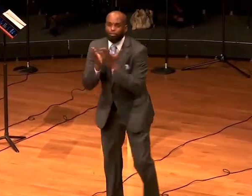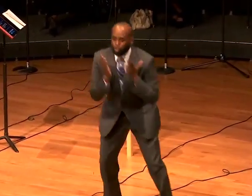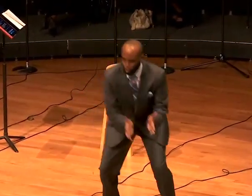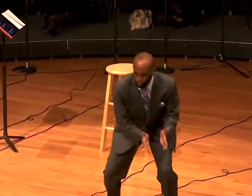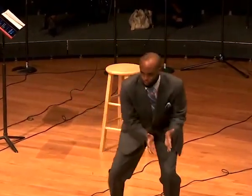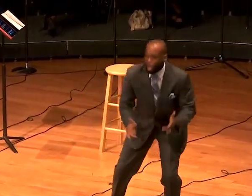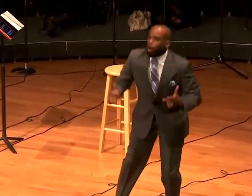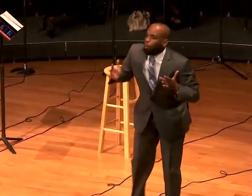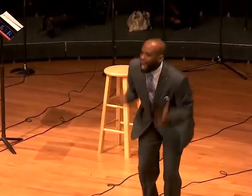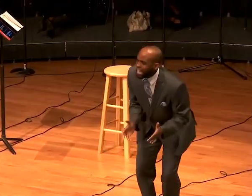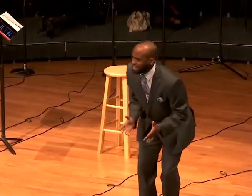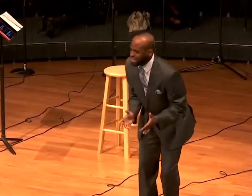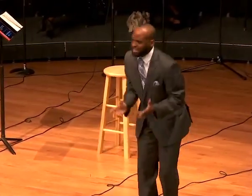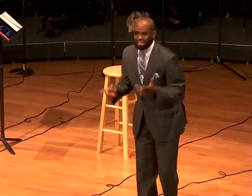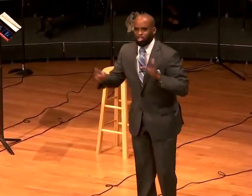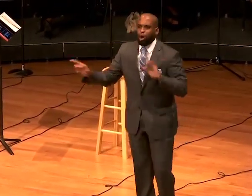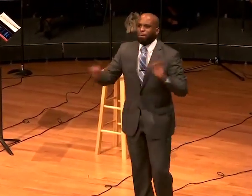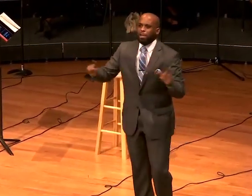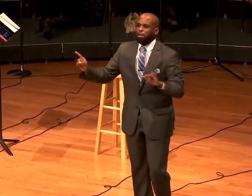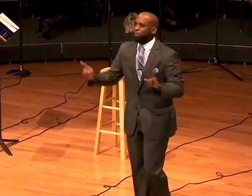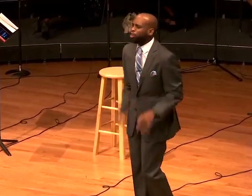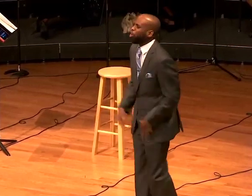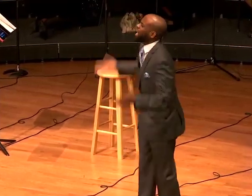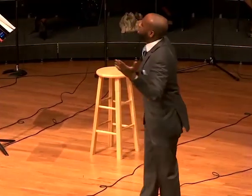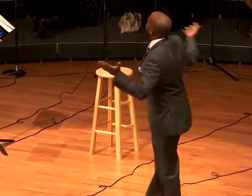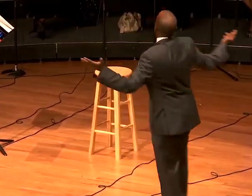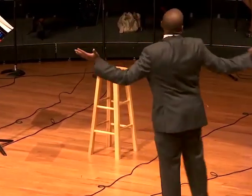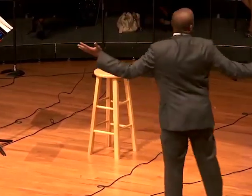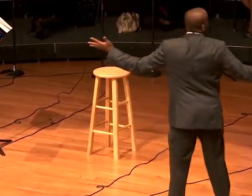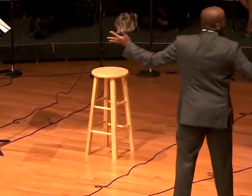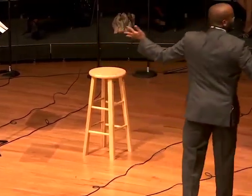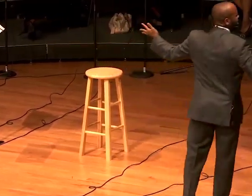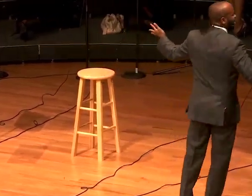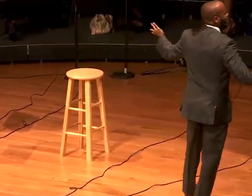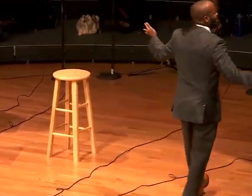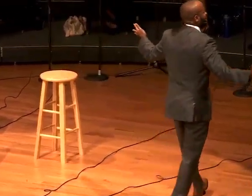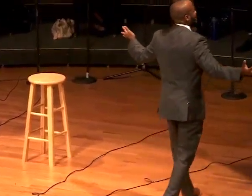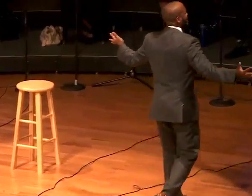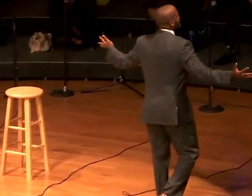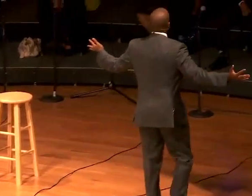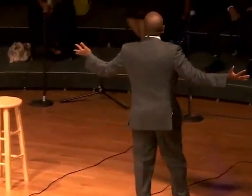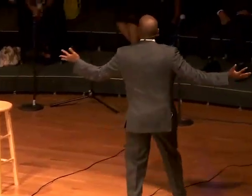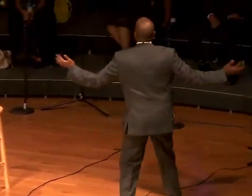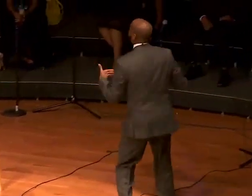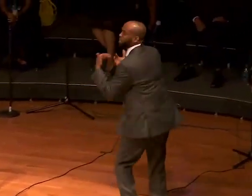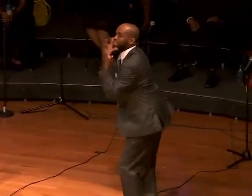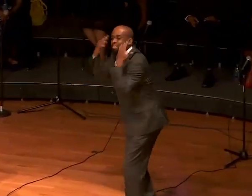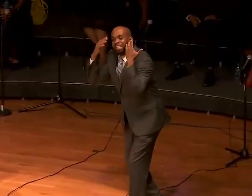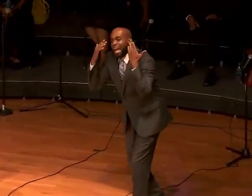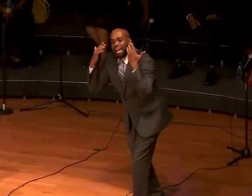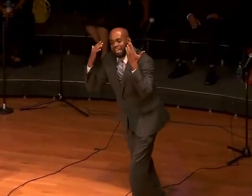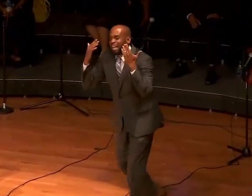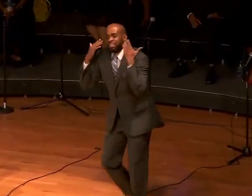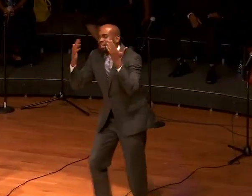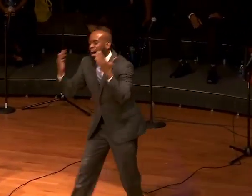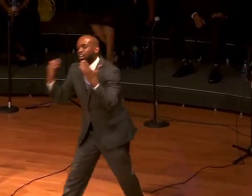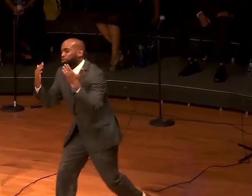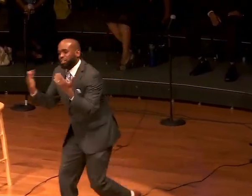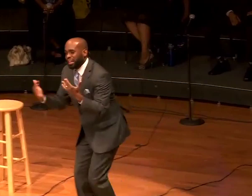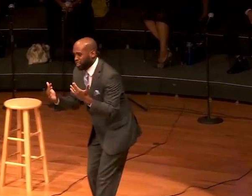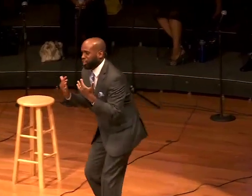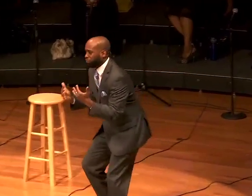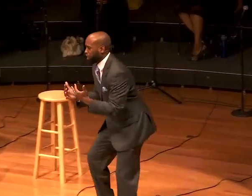people of truth, why is it that so many people go unnoticed? I don't understand. It's